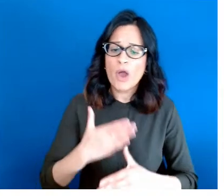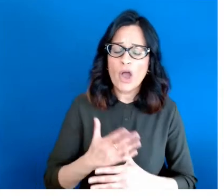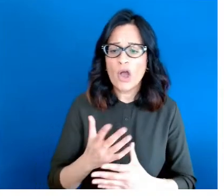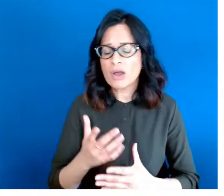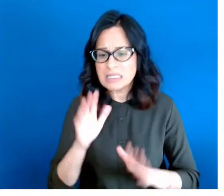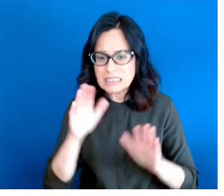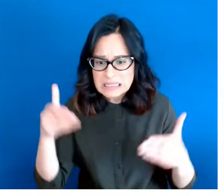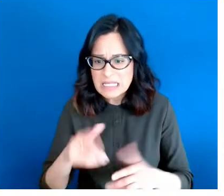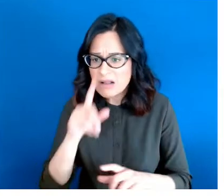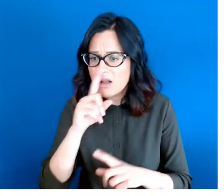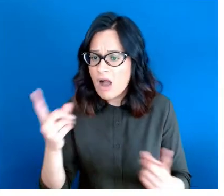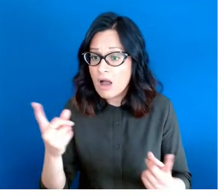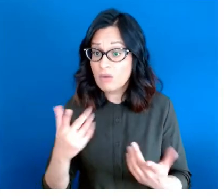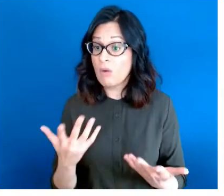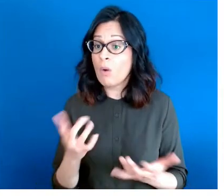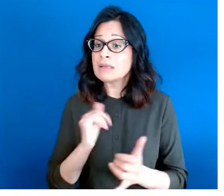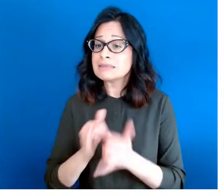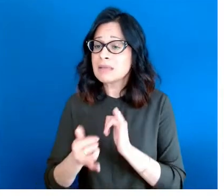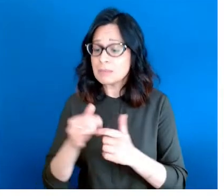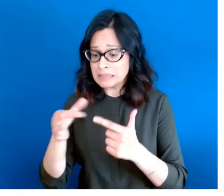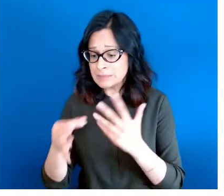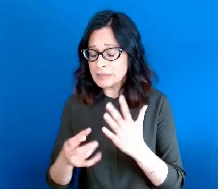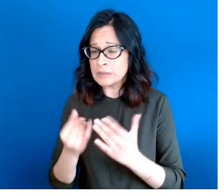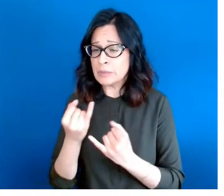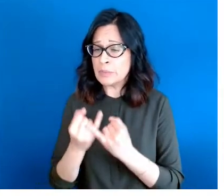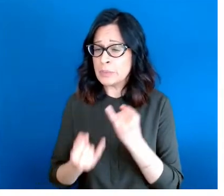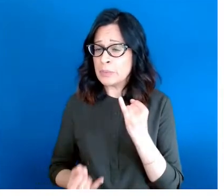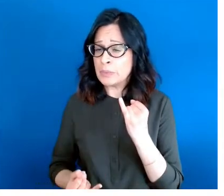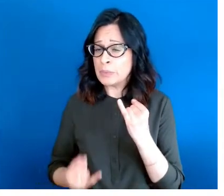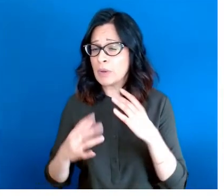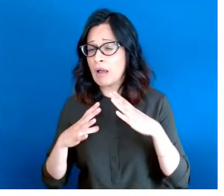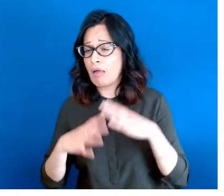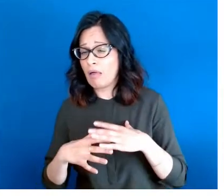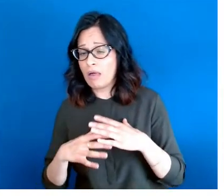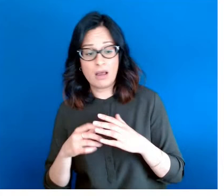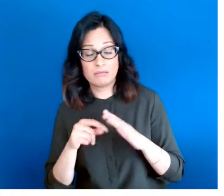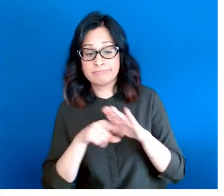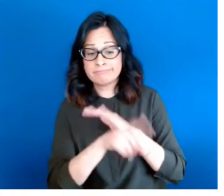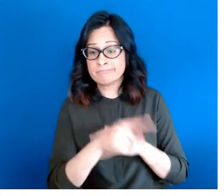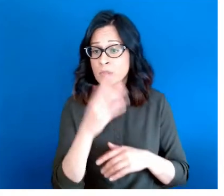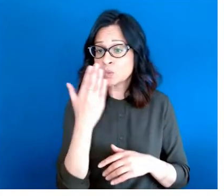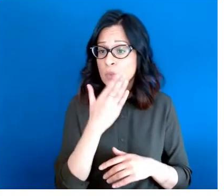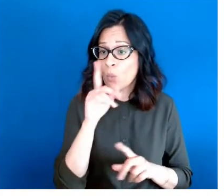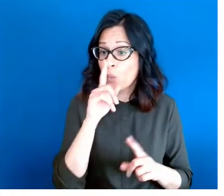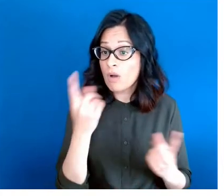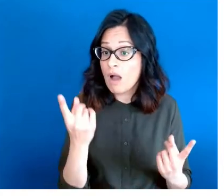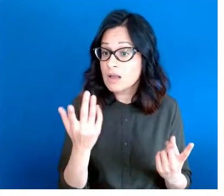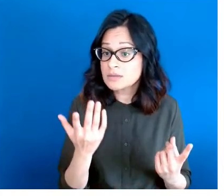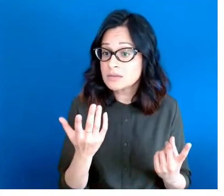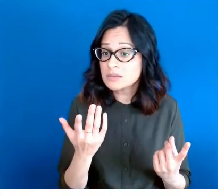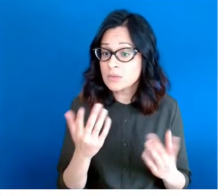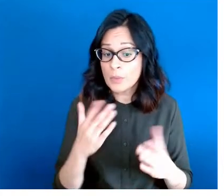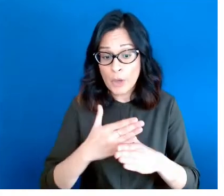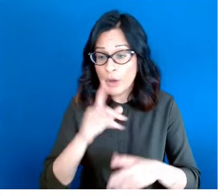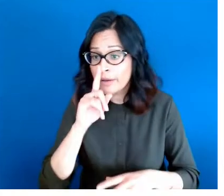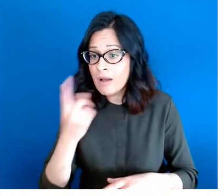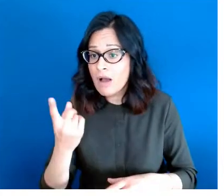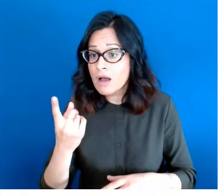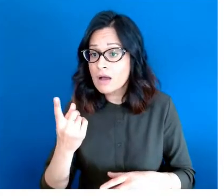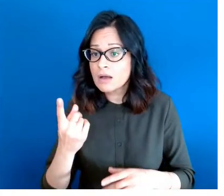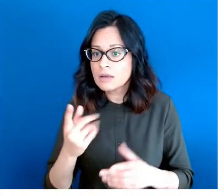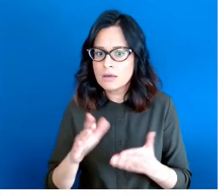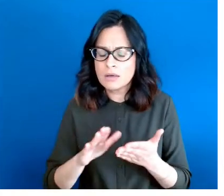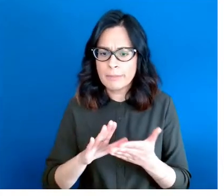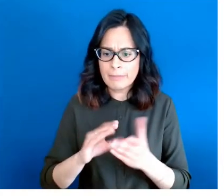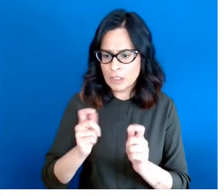able to attend school and work. So this leads to considerable direct costs for treating